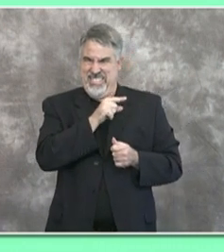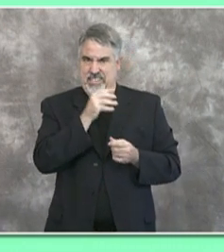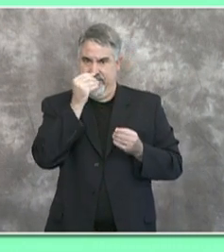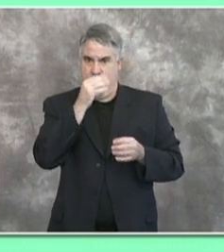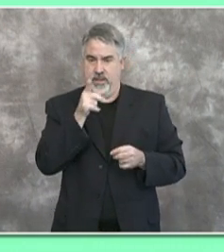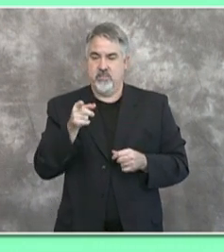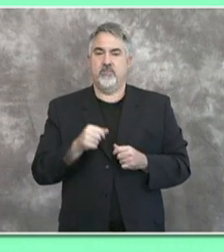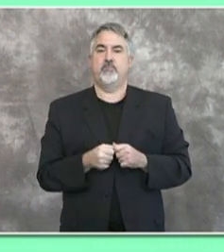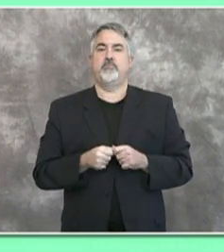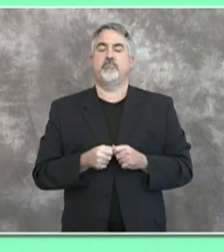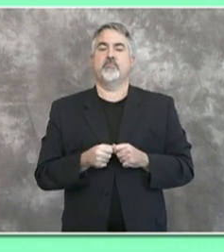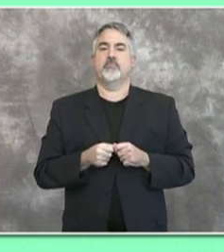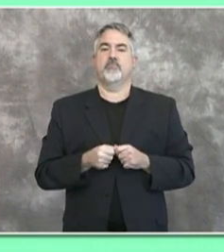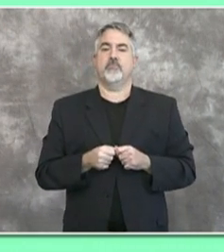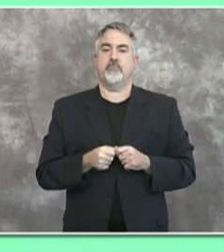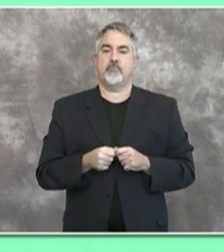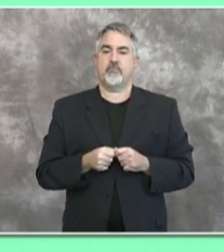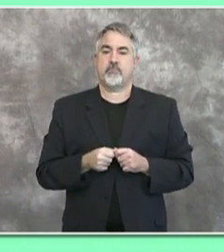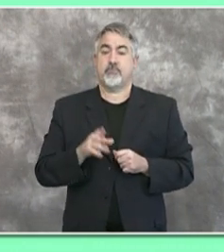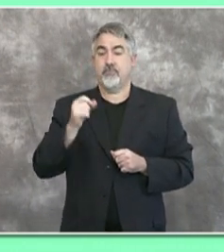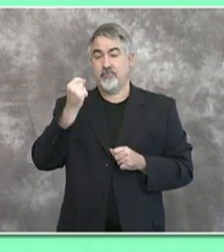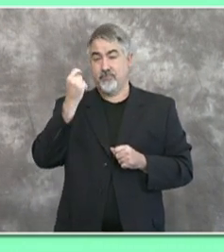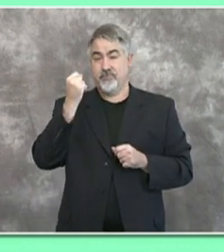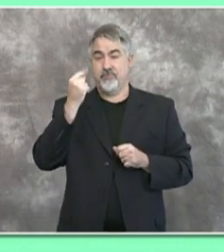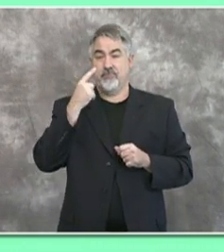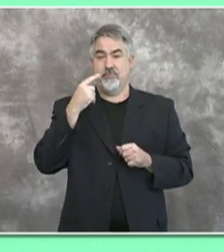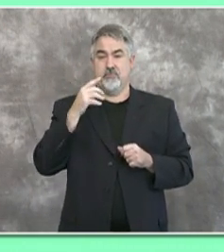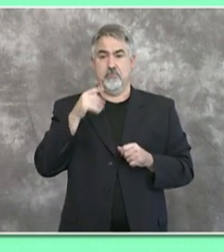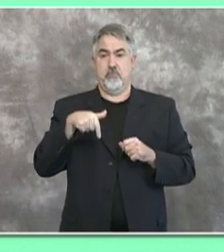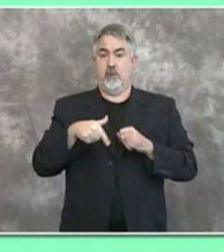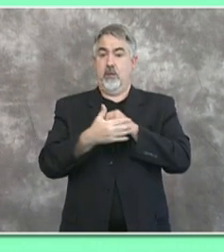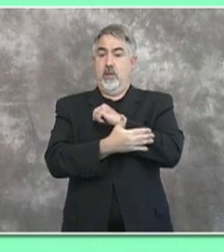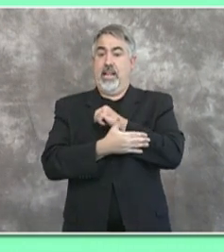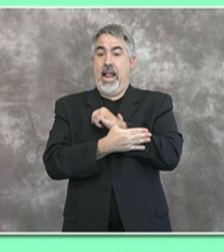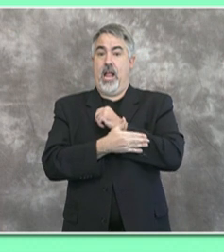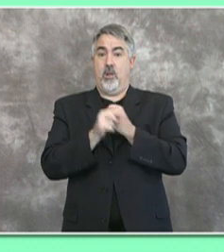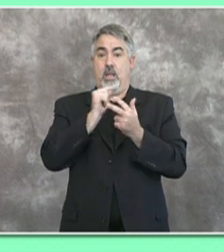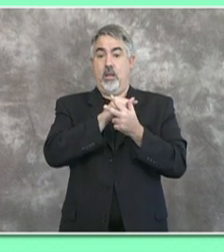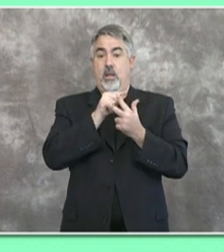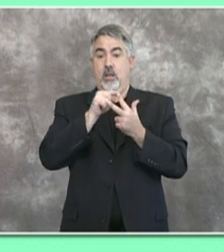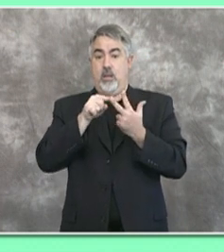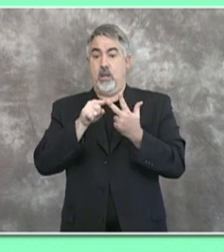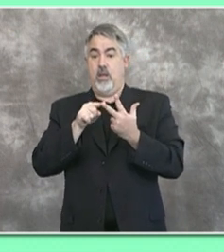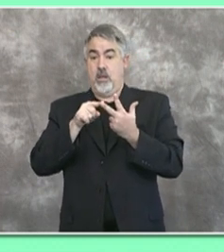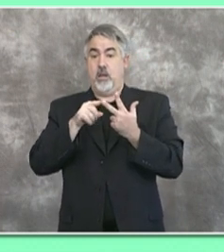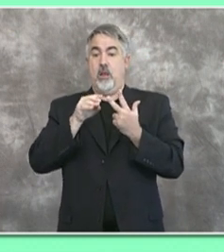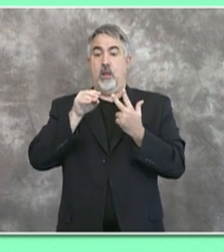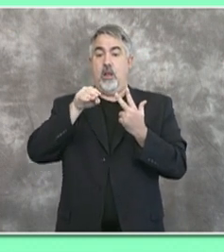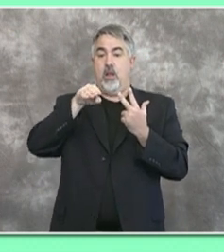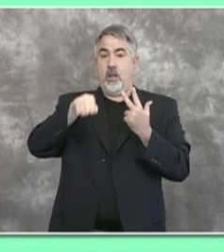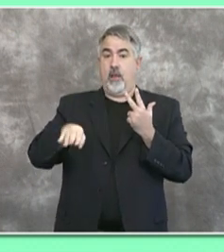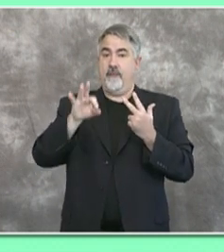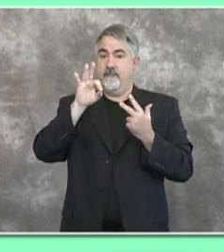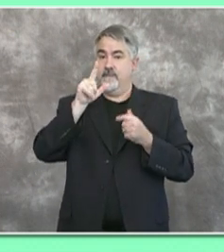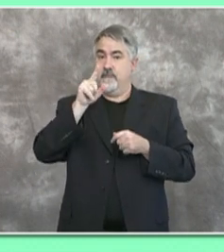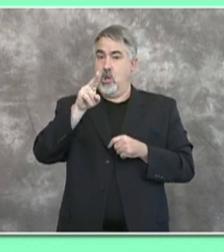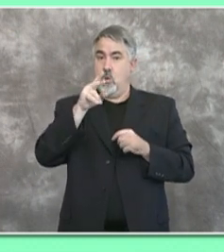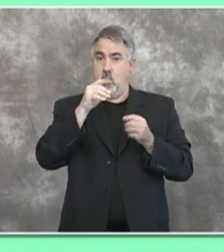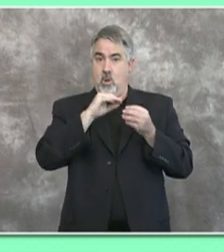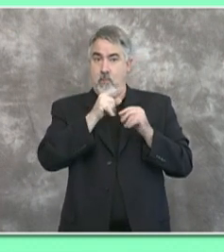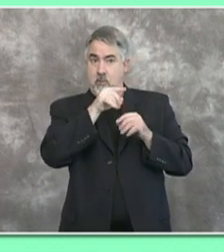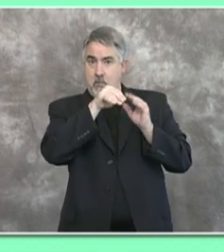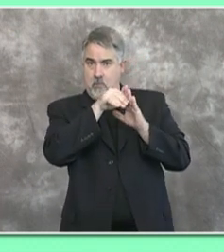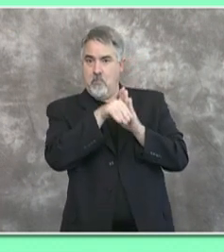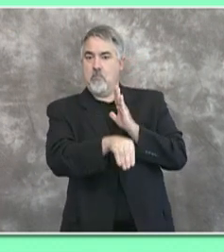So the county appears to be doing well on 3 of those. The downward trend of influenza, like illnesses within